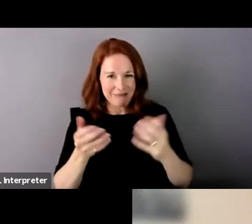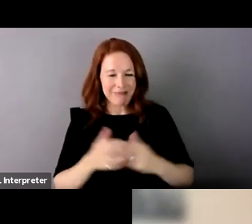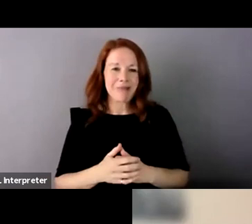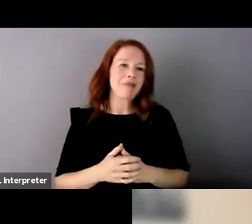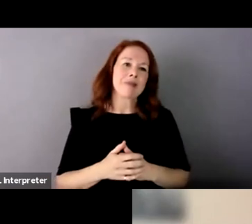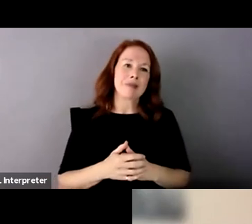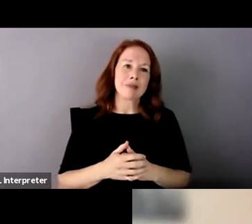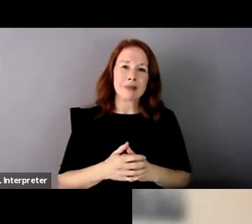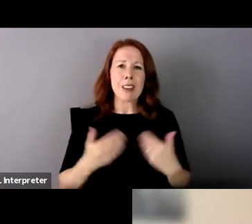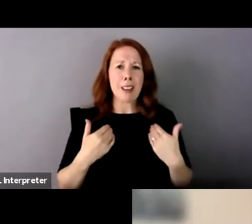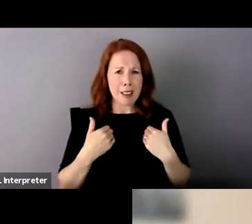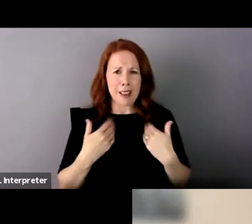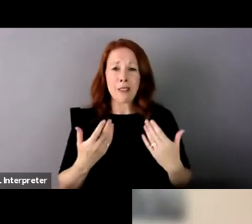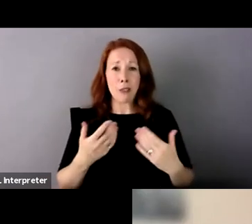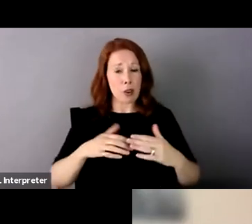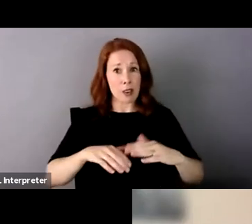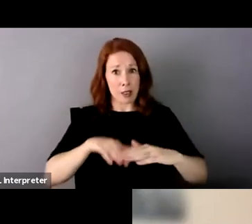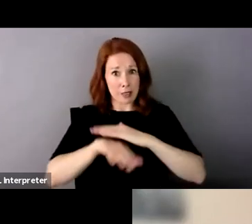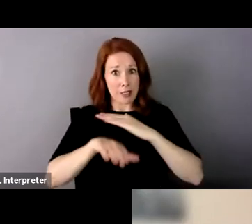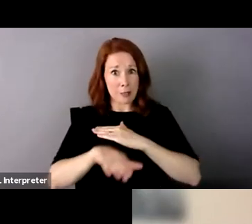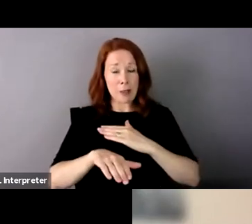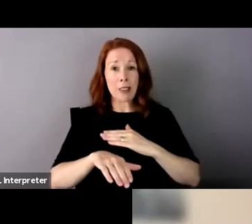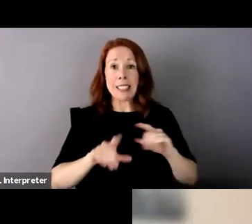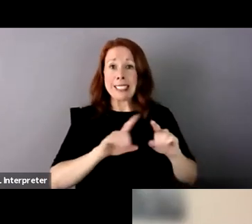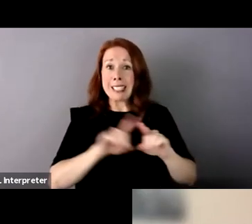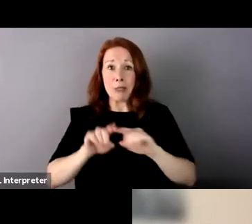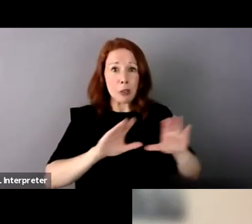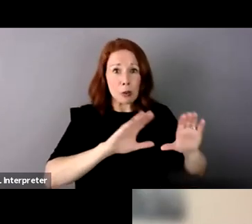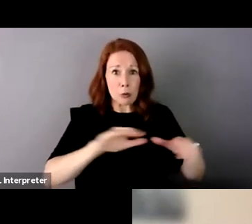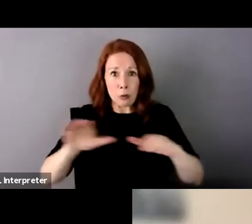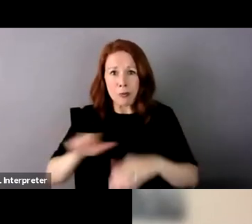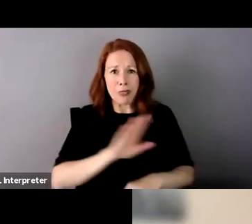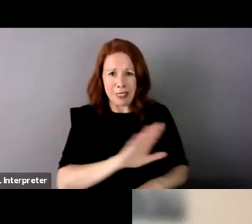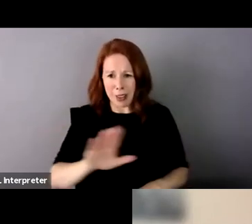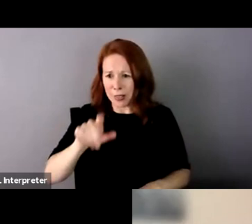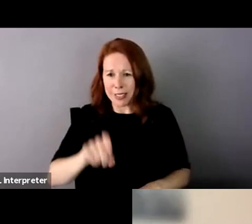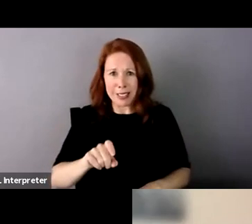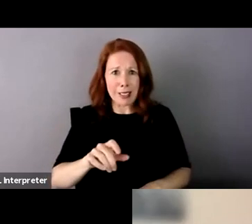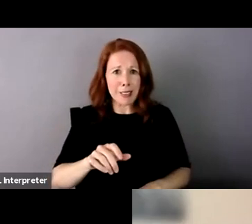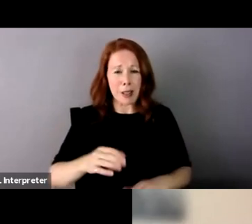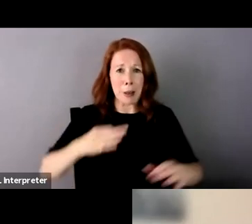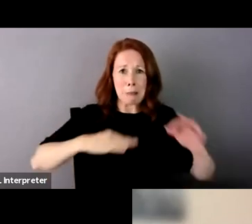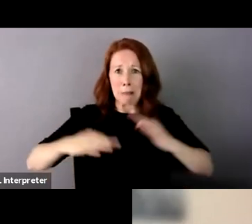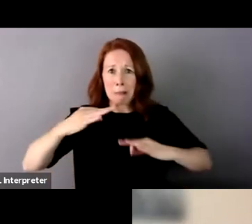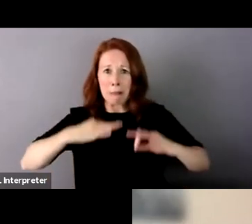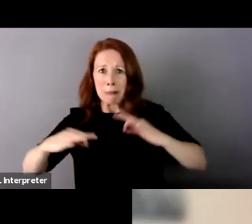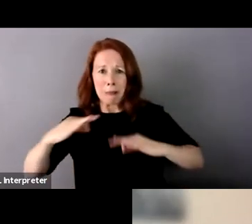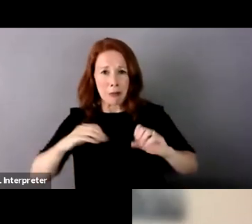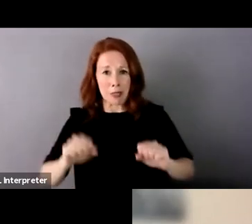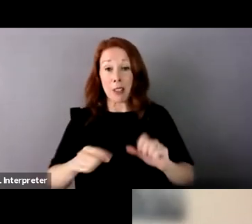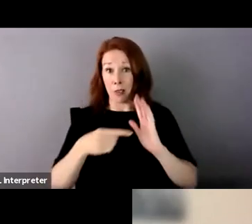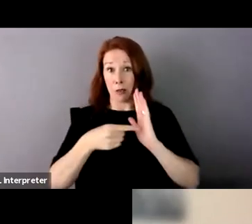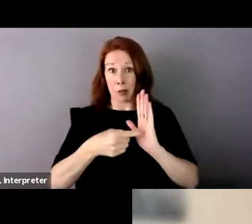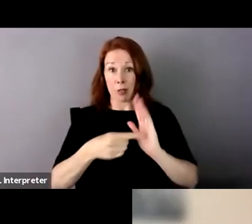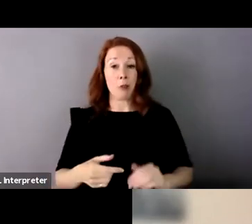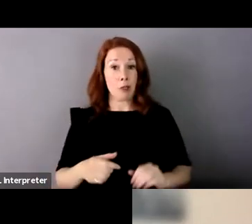there's a lot of crossover in terms of different groups and their needs. So if you're someone who has chronic pain,